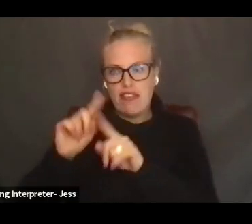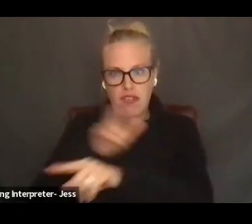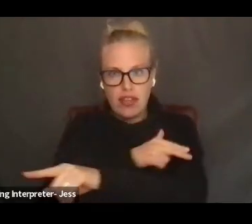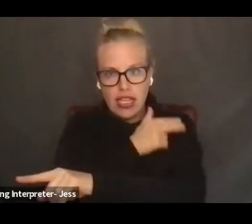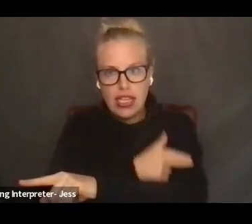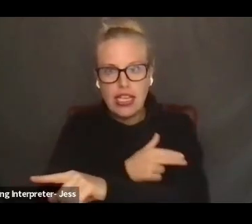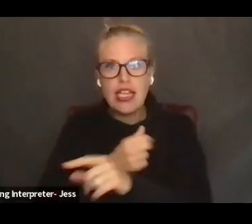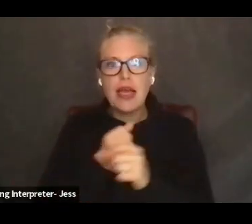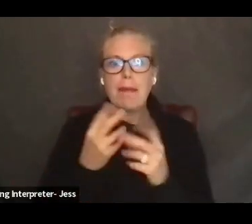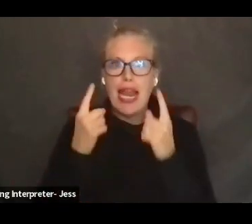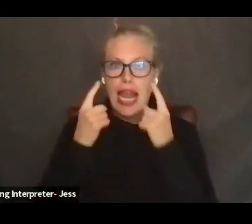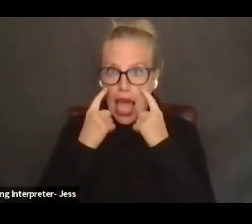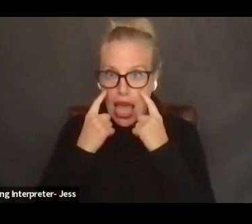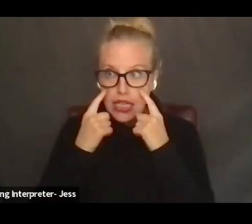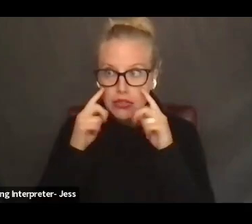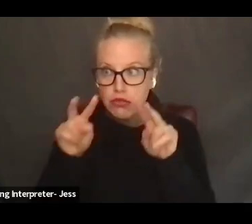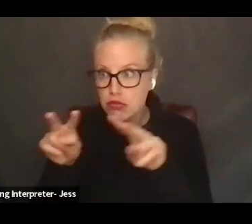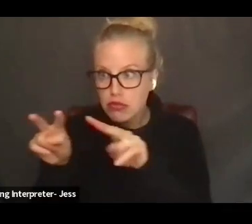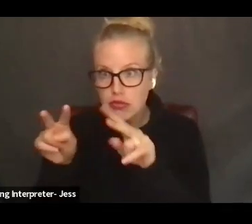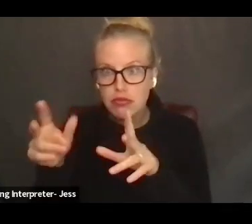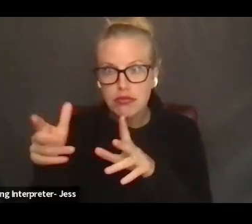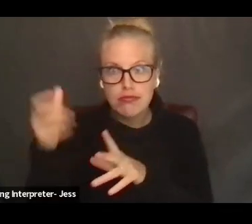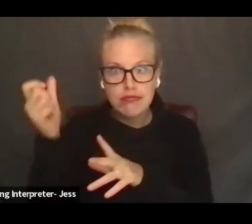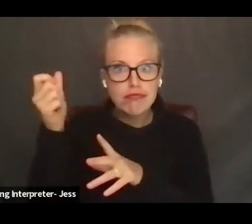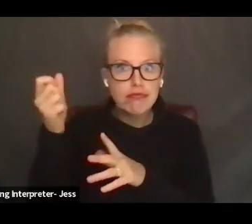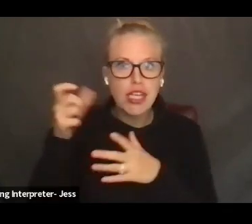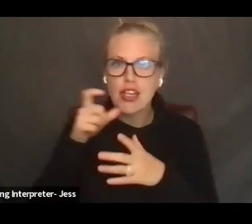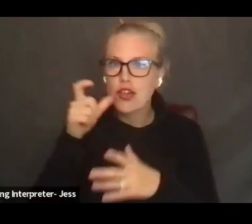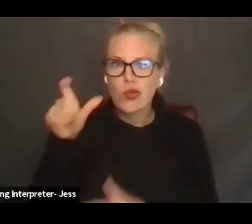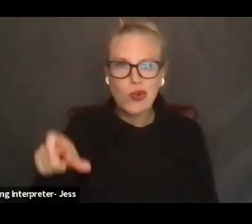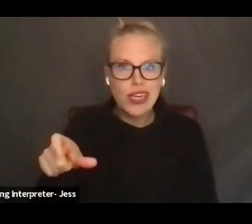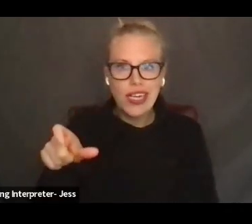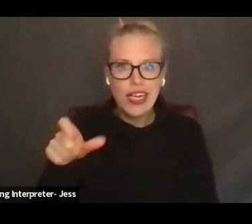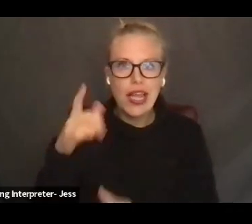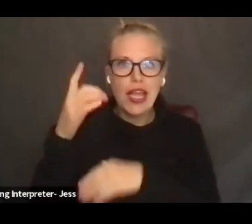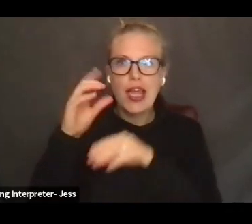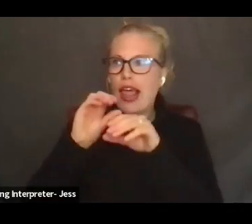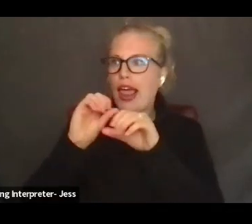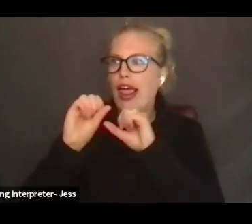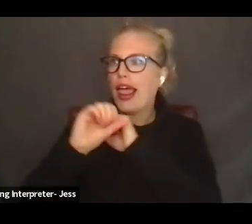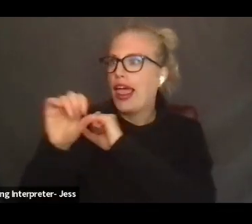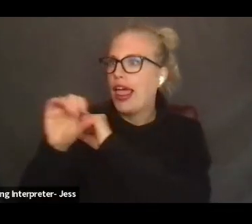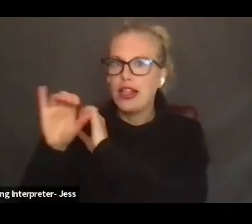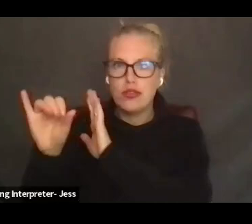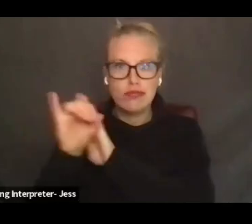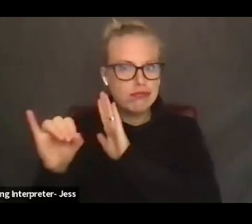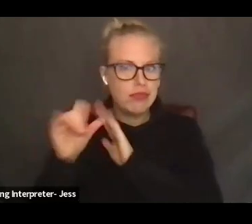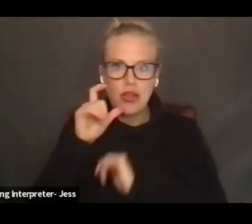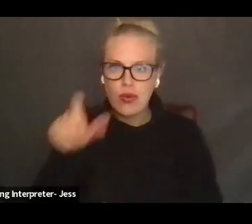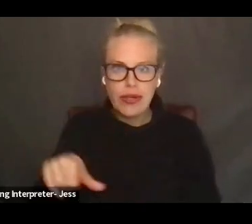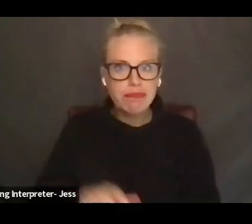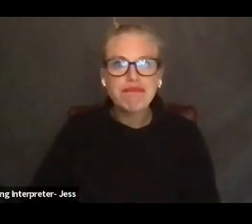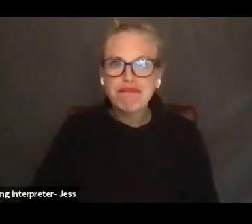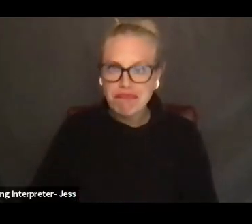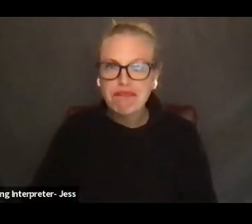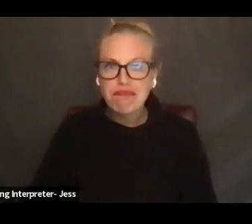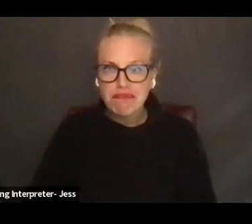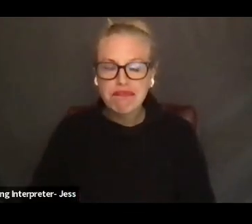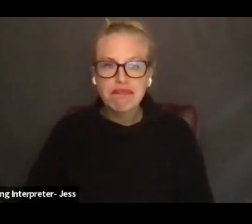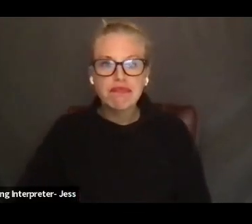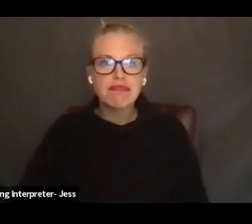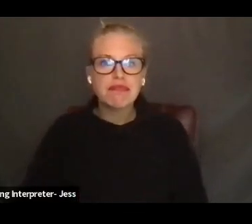There's lots of eyes. You don't need to have your social security number out to be identified. They don't need it, so don't